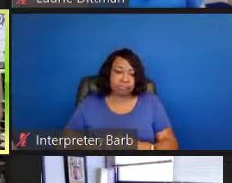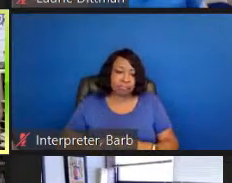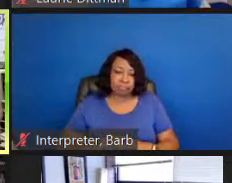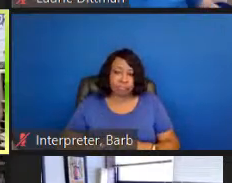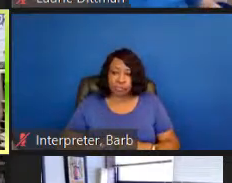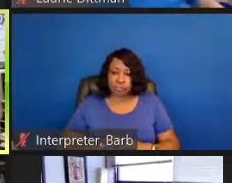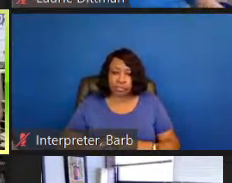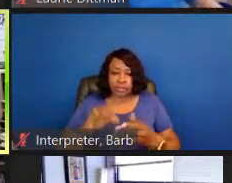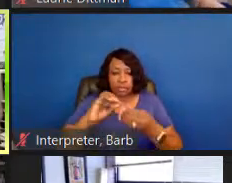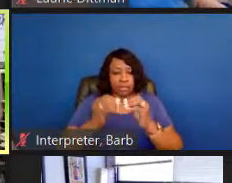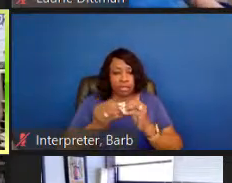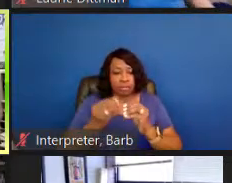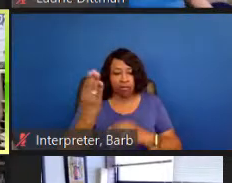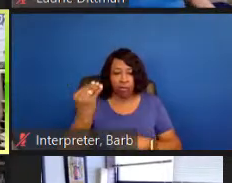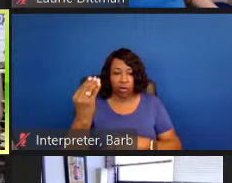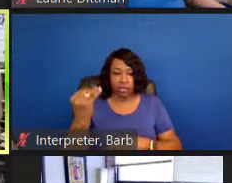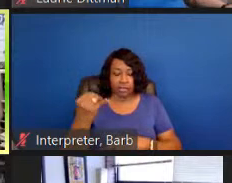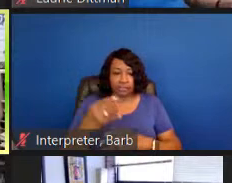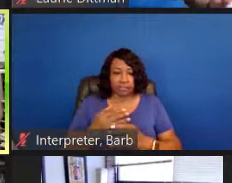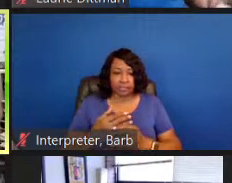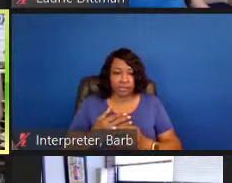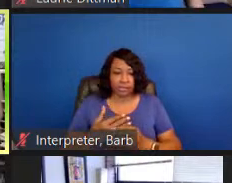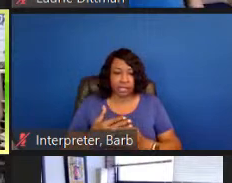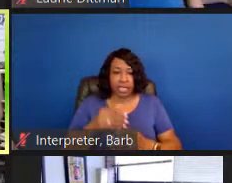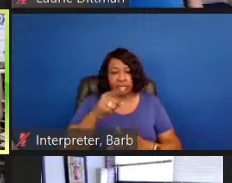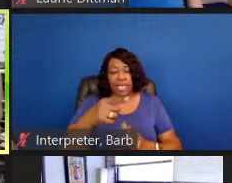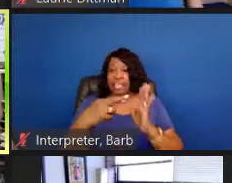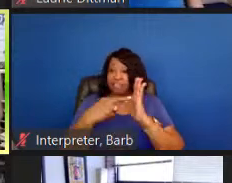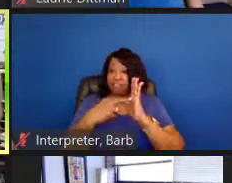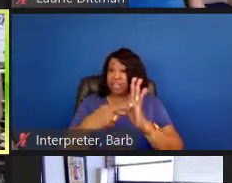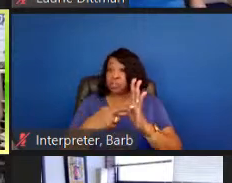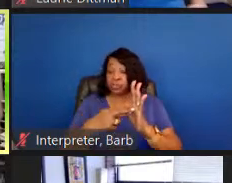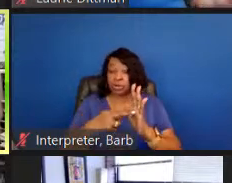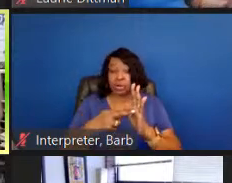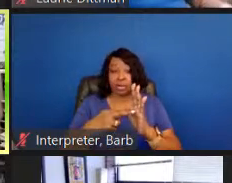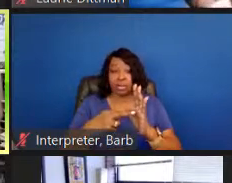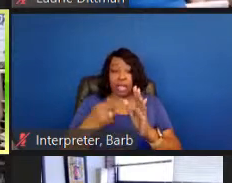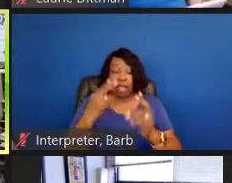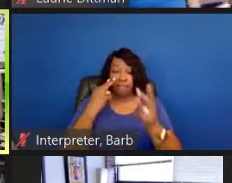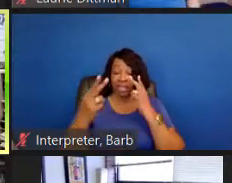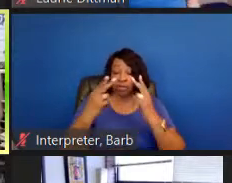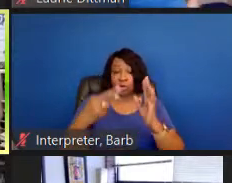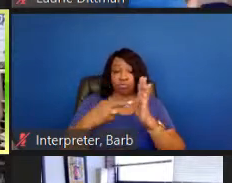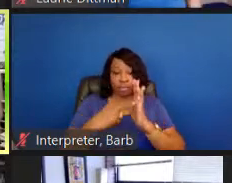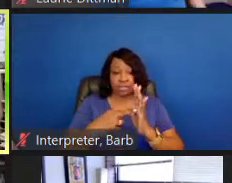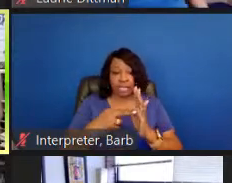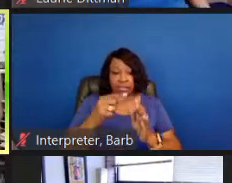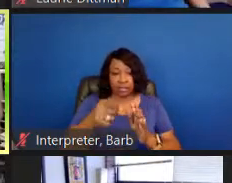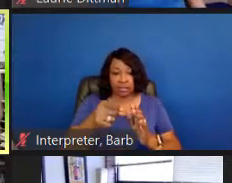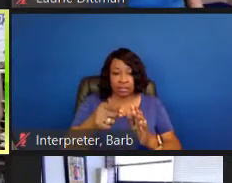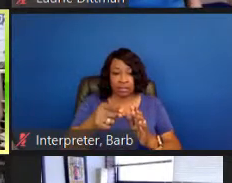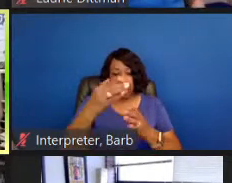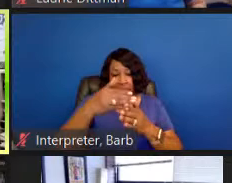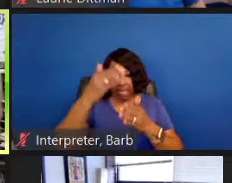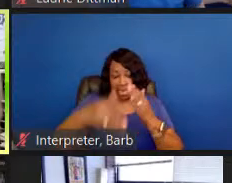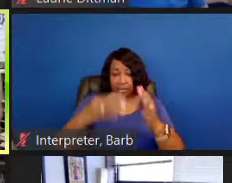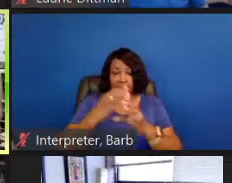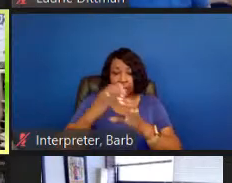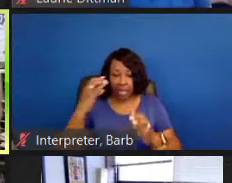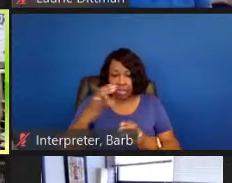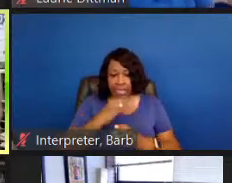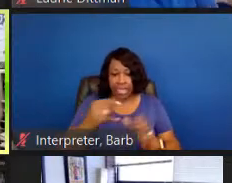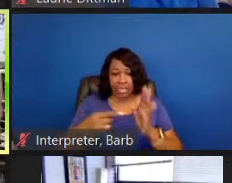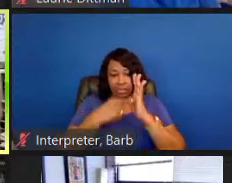Slide 14. That's a visual representation of the visual message sign at the end of the cars, and it's